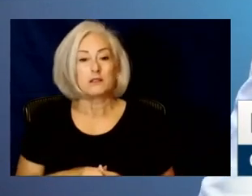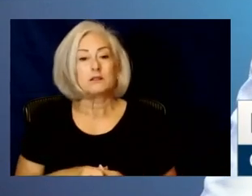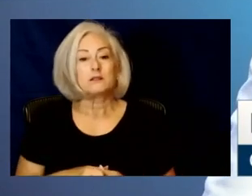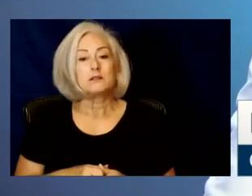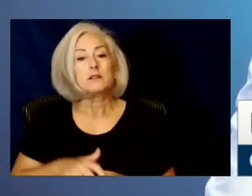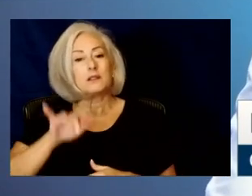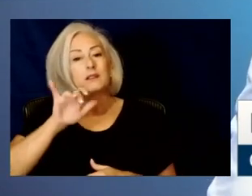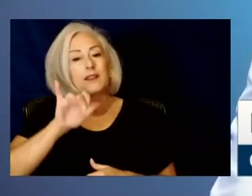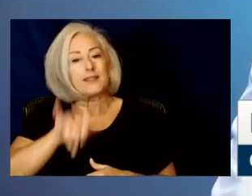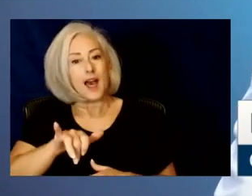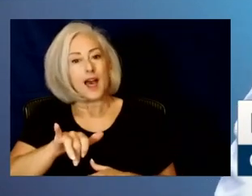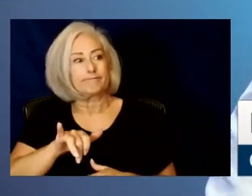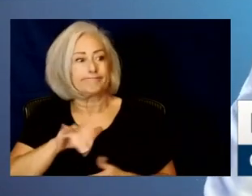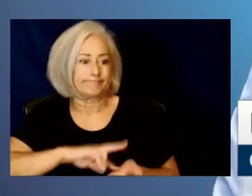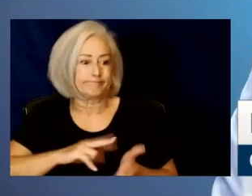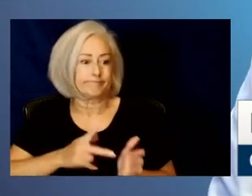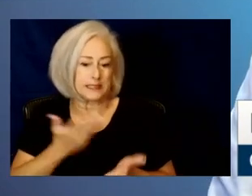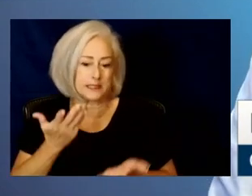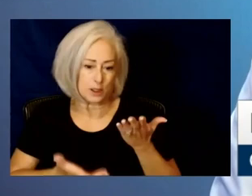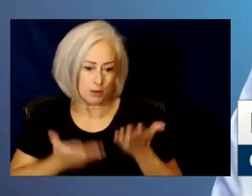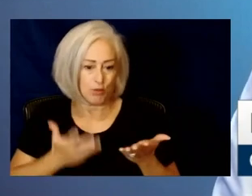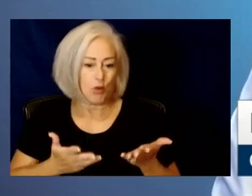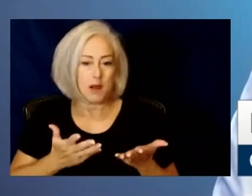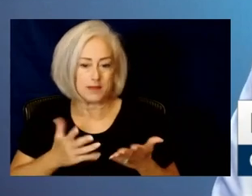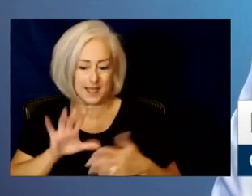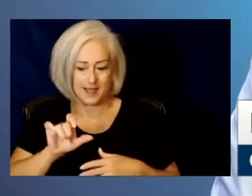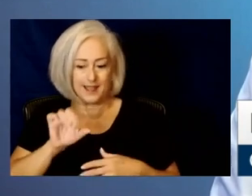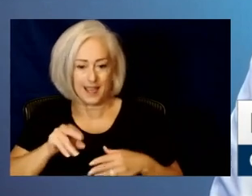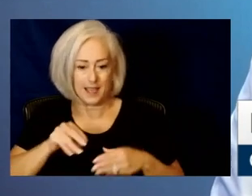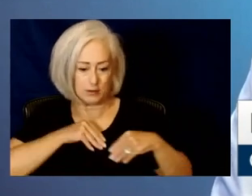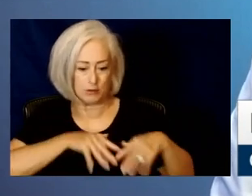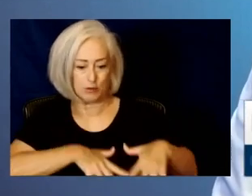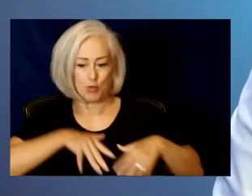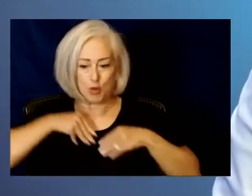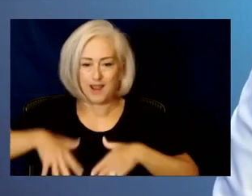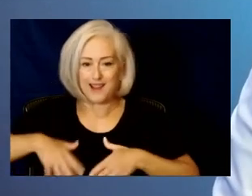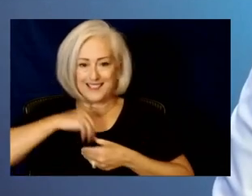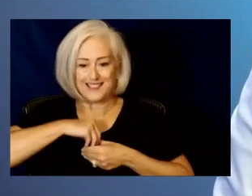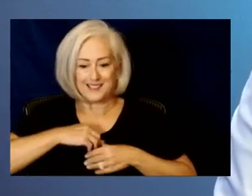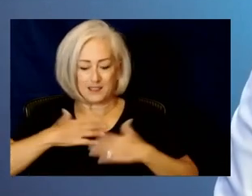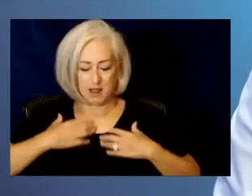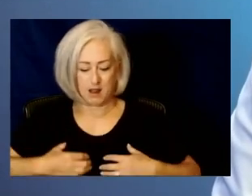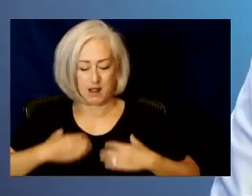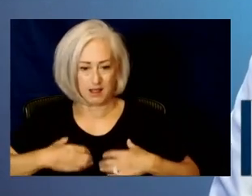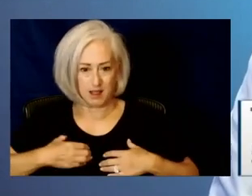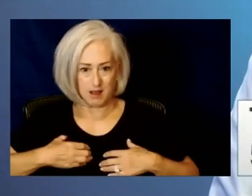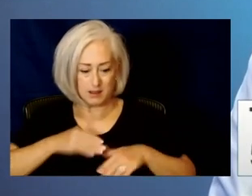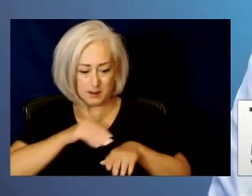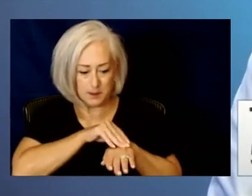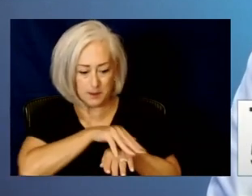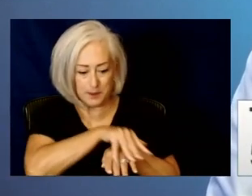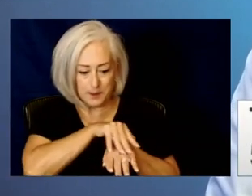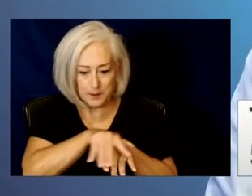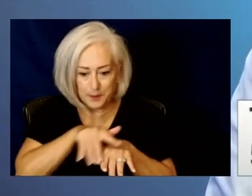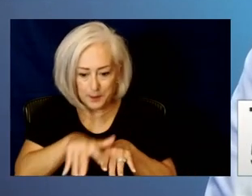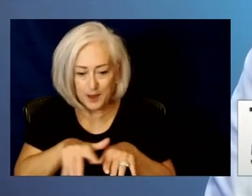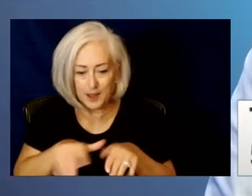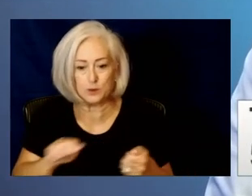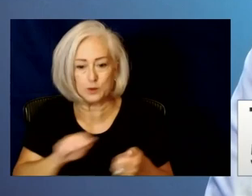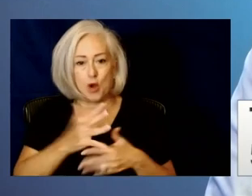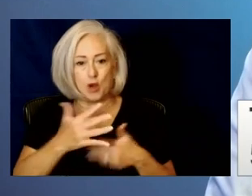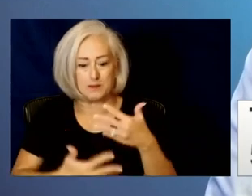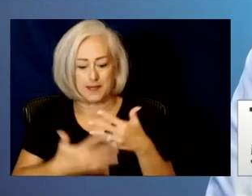that the cancer has spread inside the airways and is causing some bleeding. So let's not wait till that point. If you have a loved